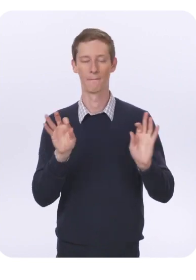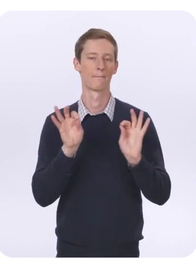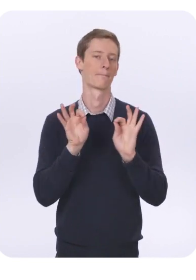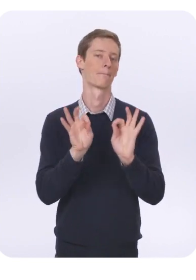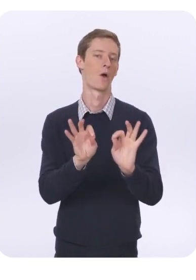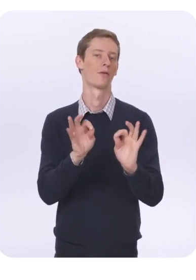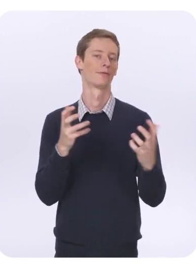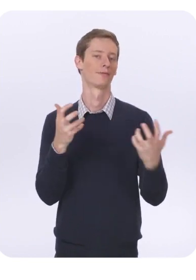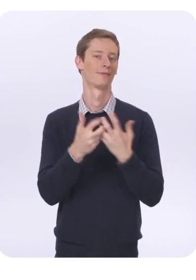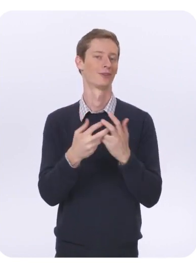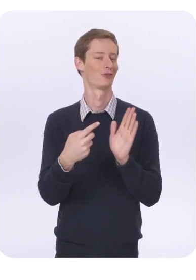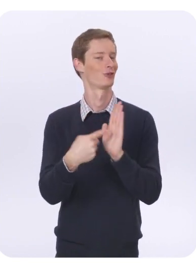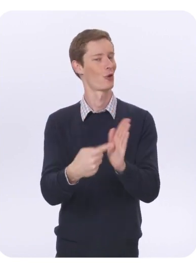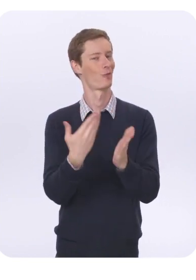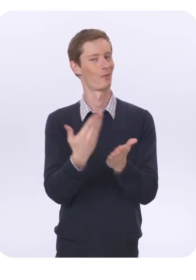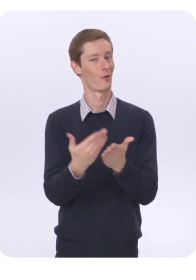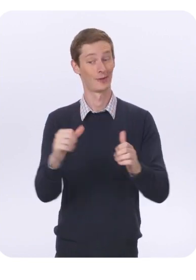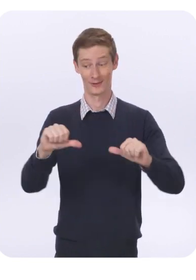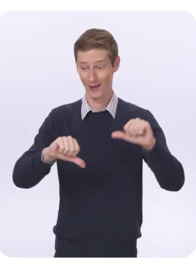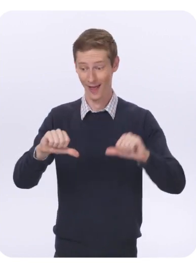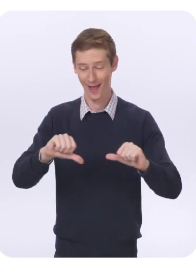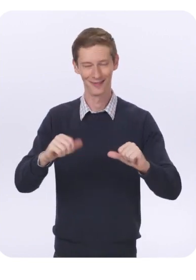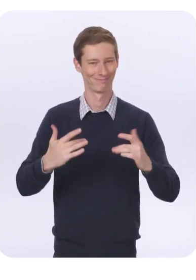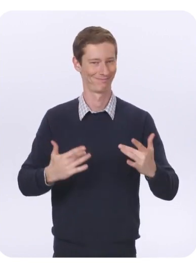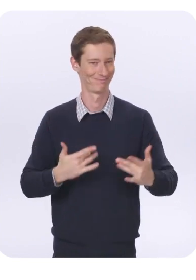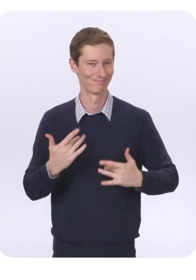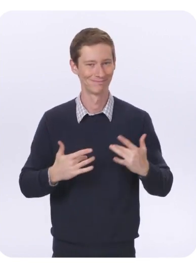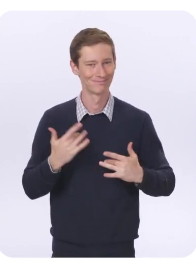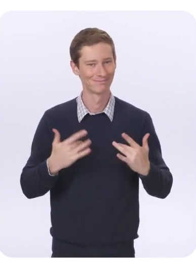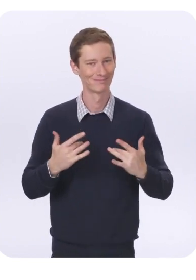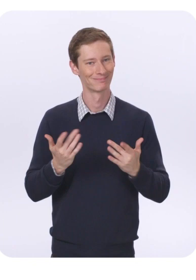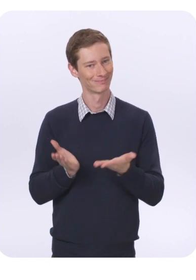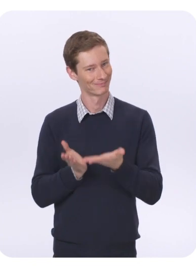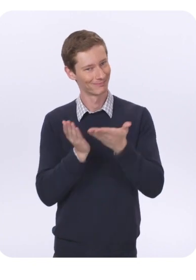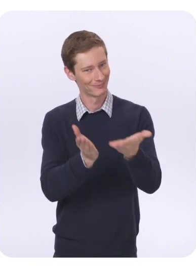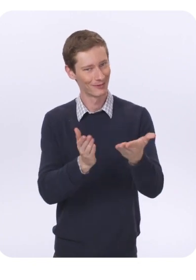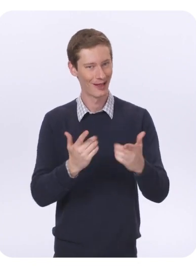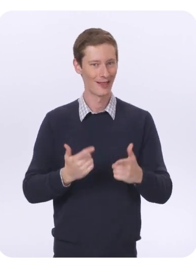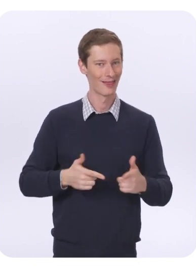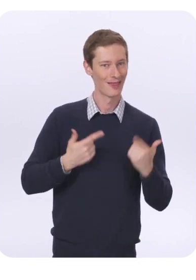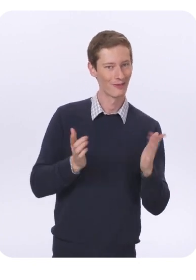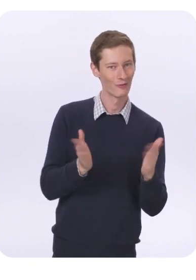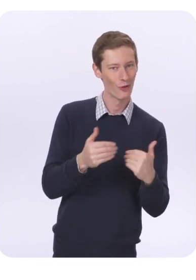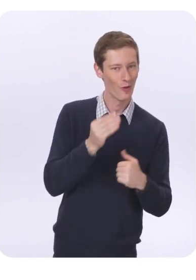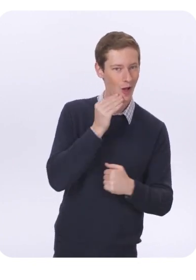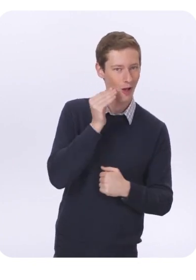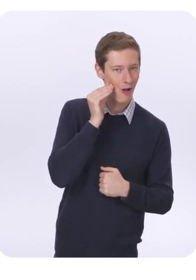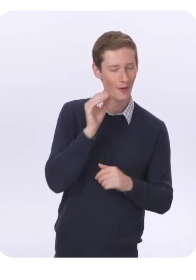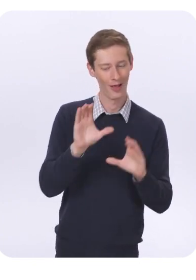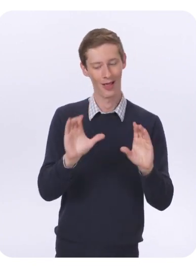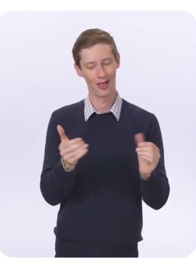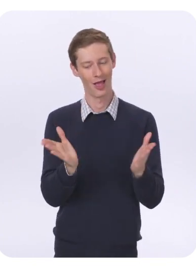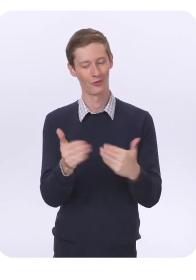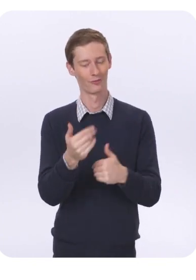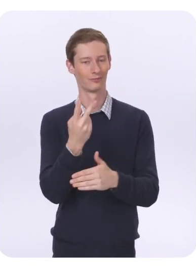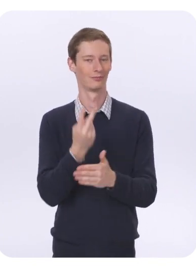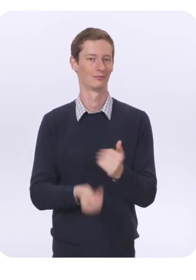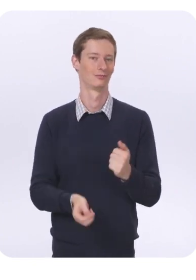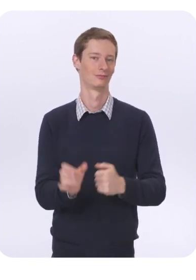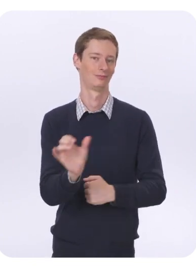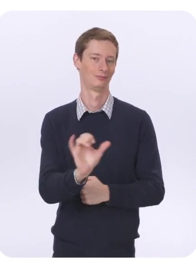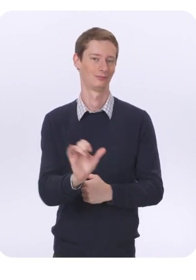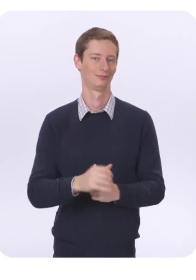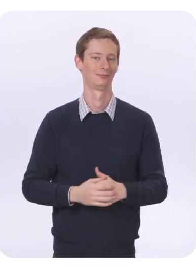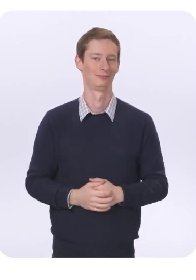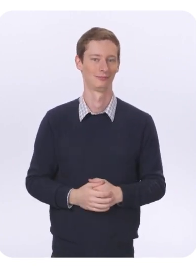science can be and to bring this realization into living rooms and classrooms alike. We also think that a natural